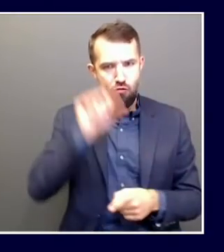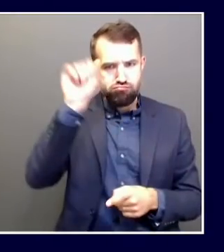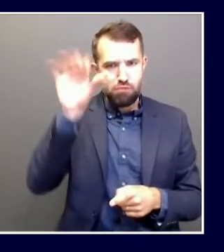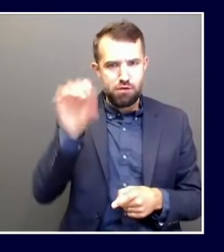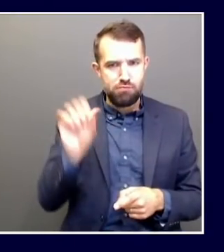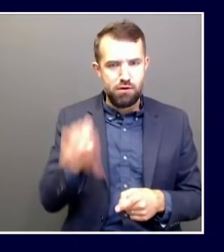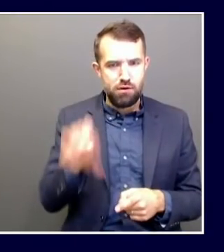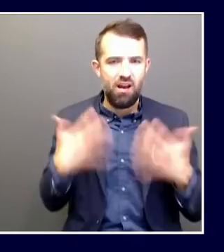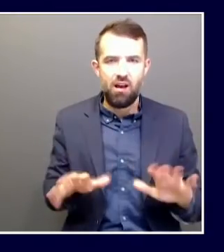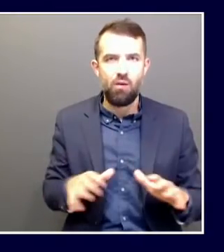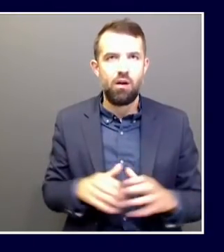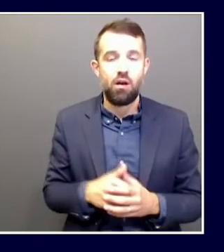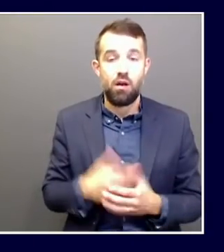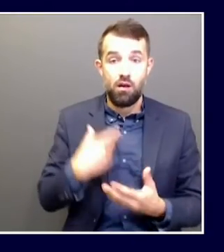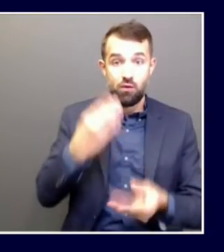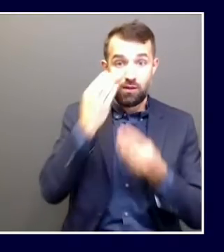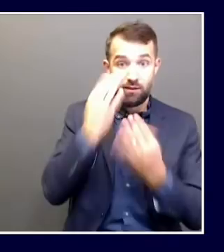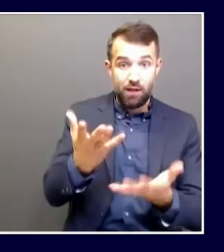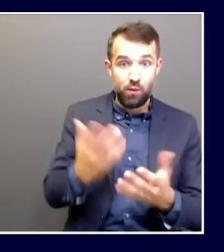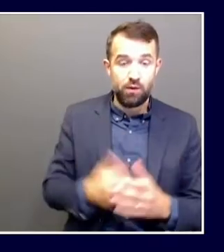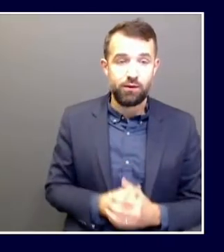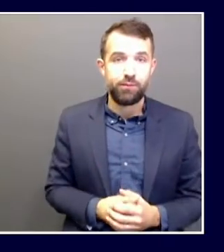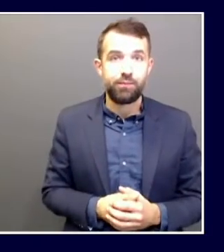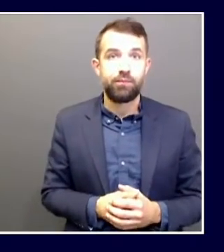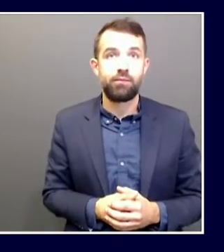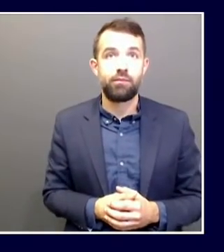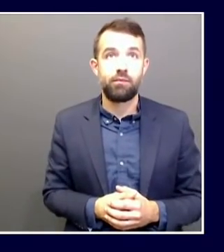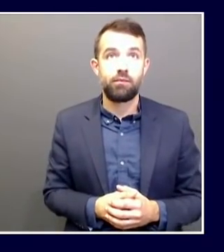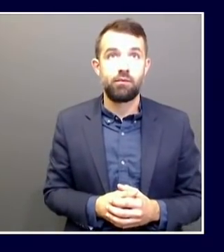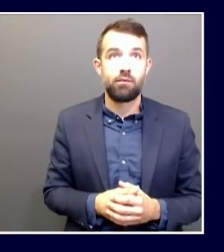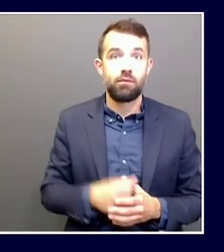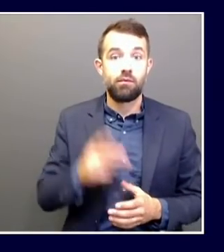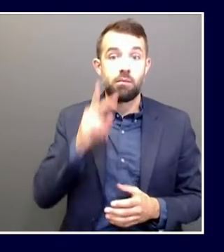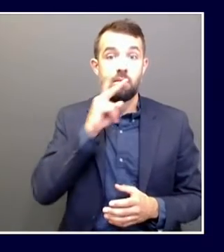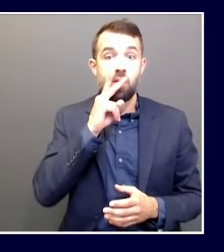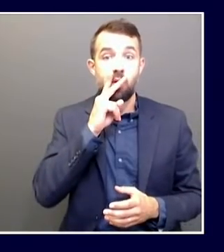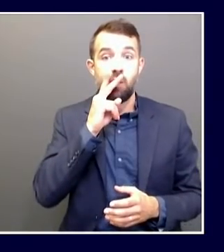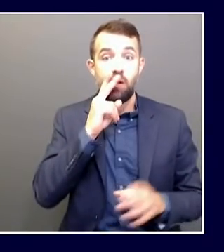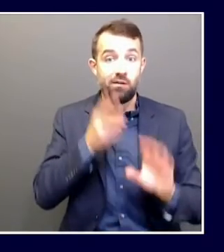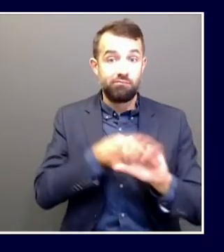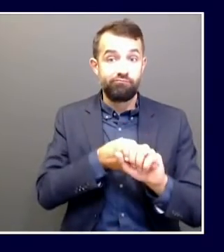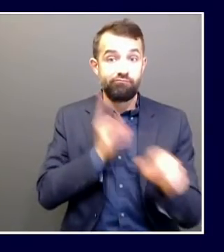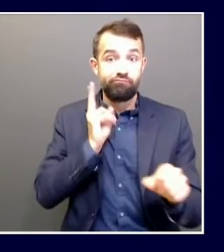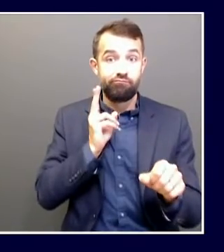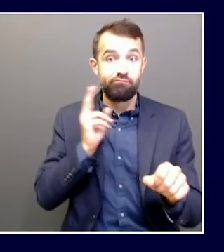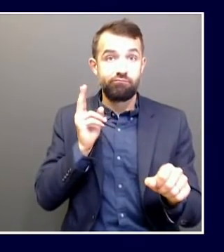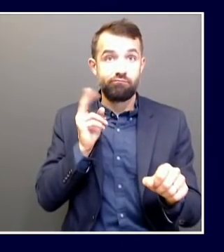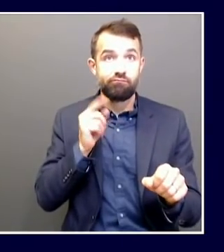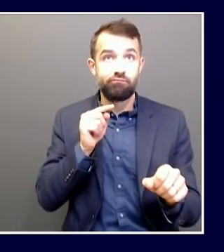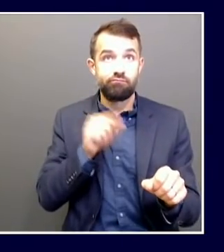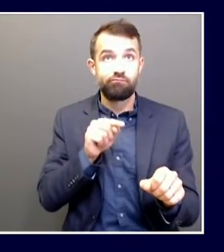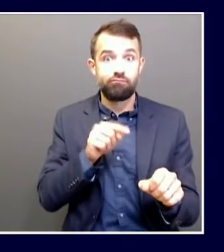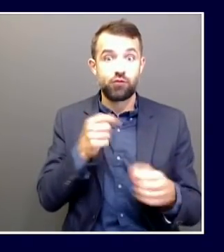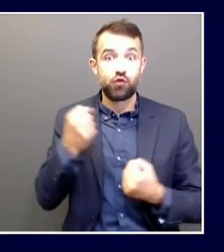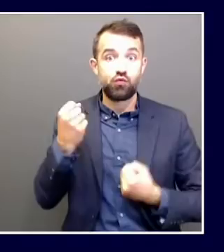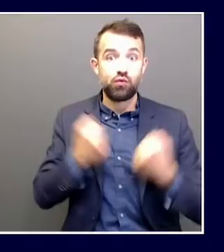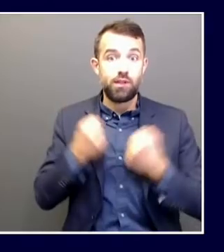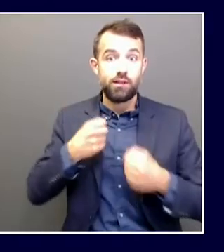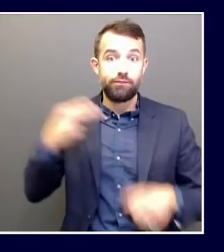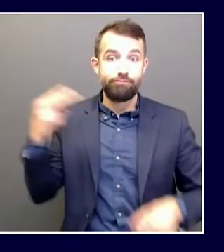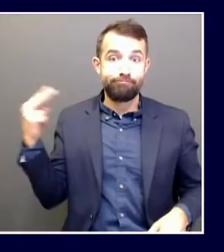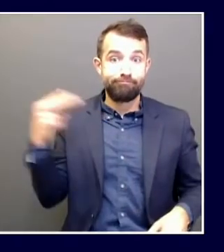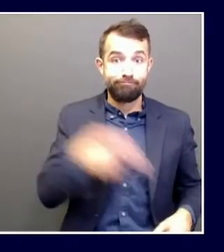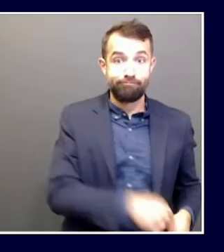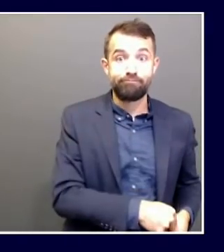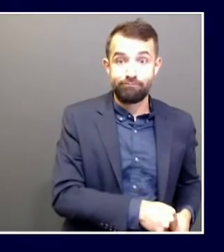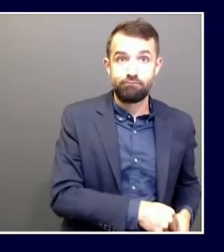other big public health movements, smoking cessation and seatbelt wearing, kids proved to be very